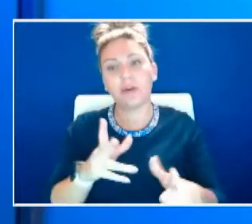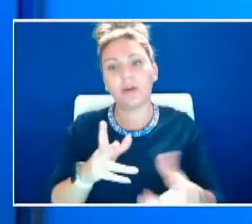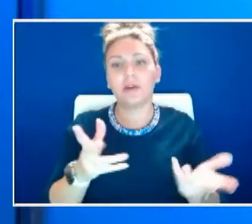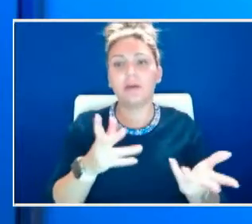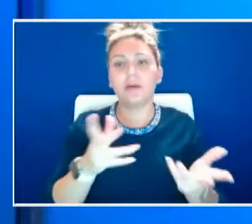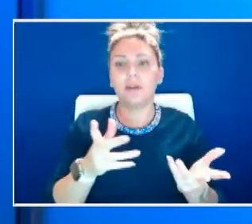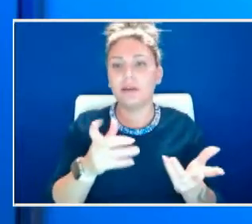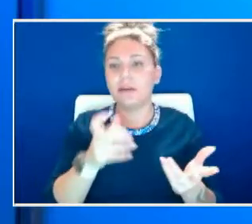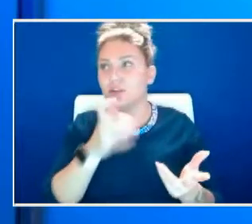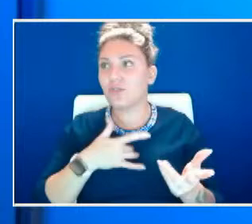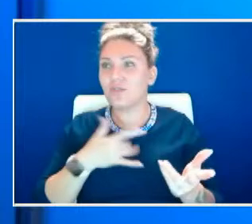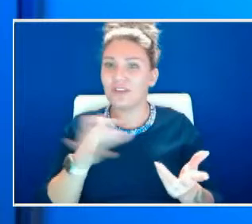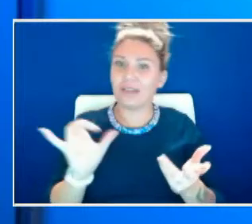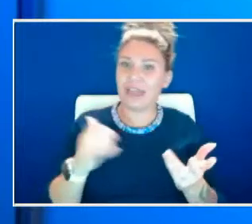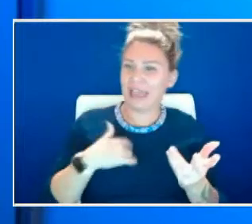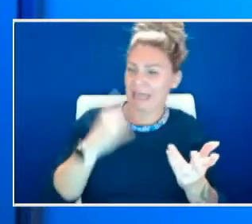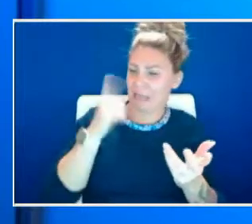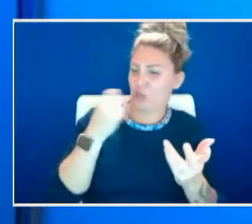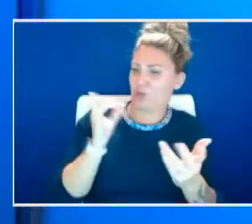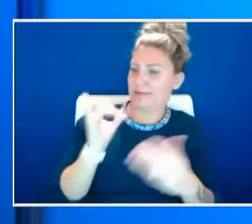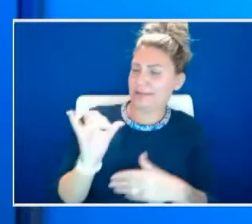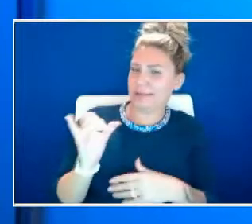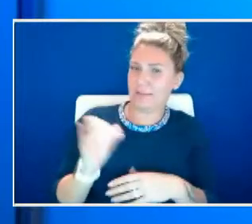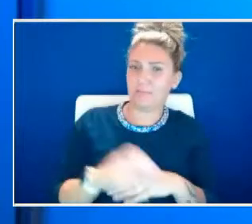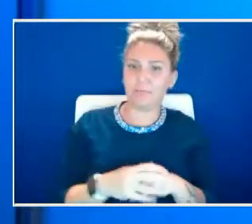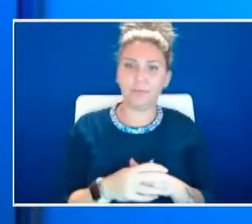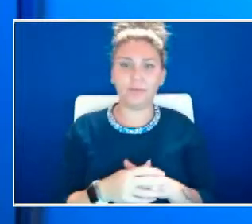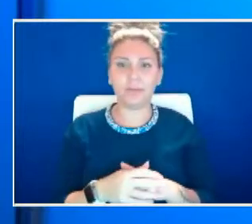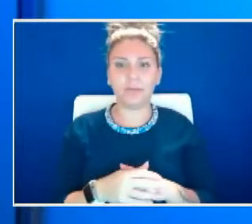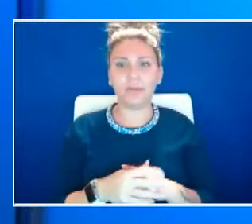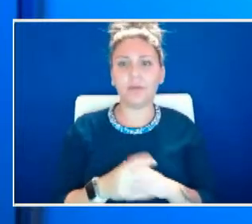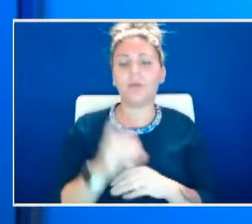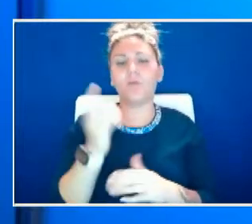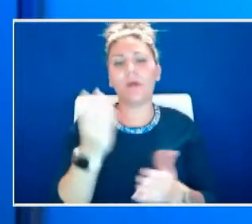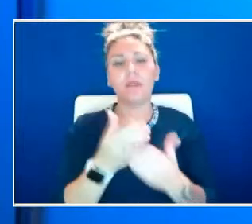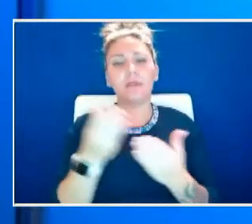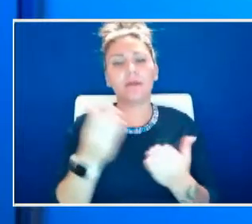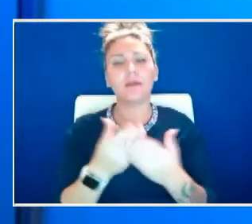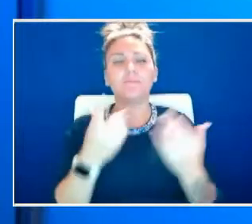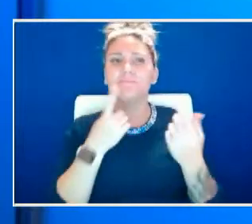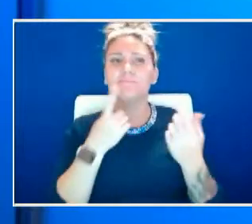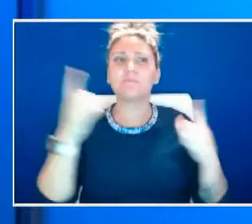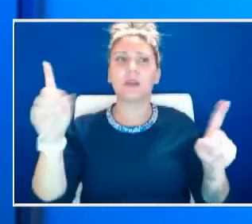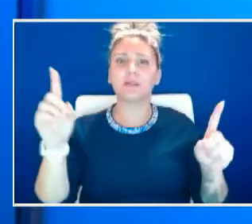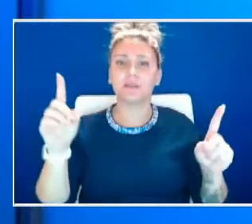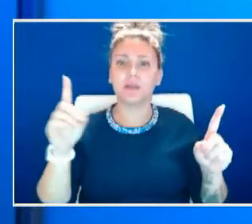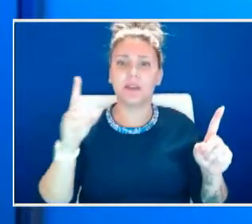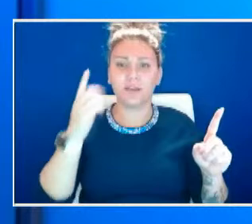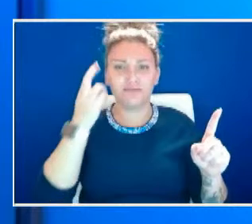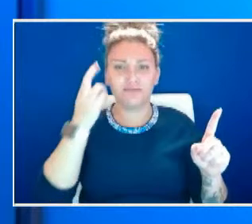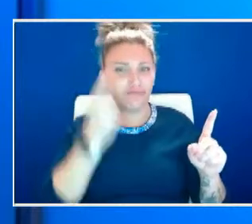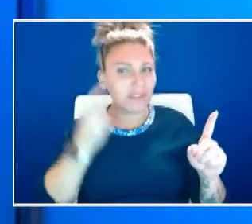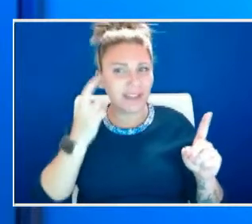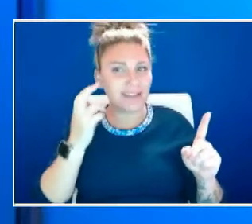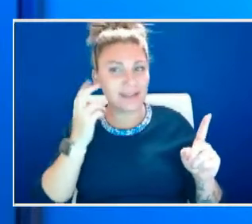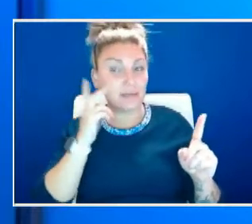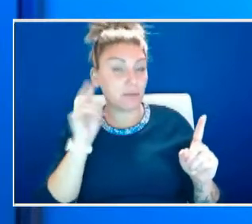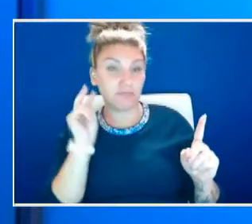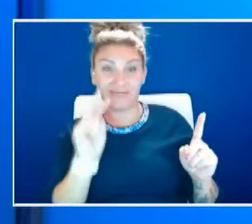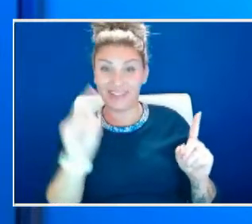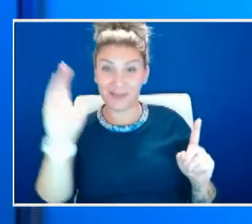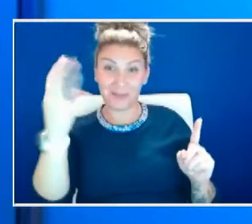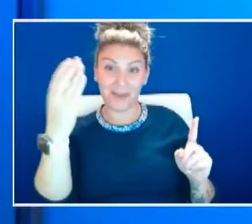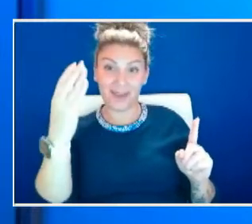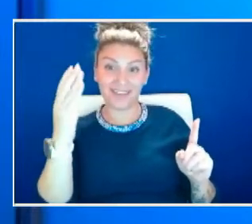like myself, and one thing I finally realized, I just look in the mirror and smile, and I'm like, okay,